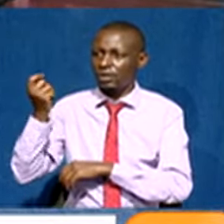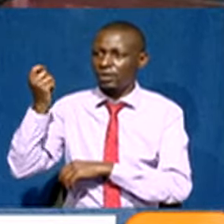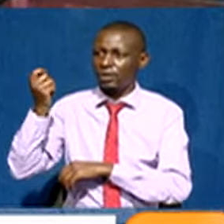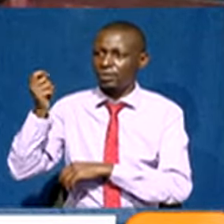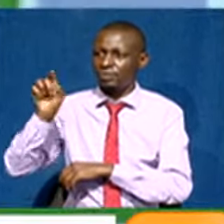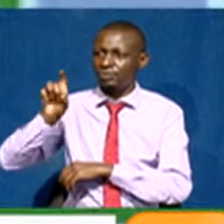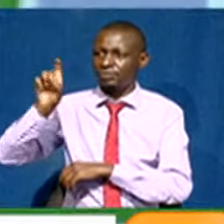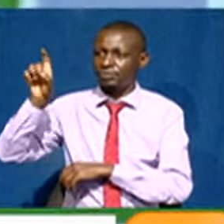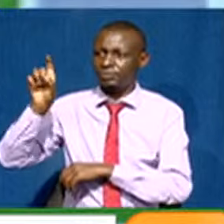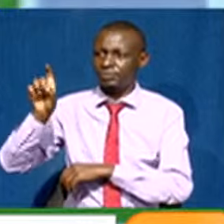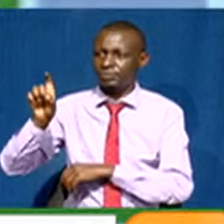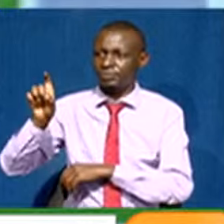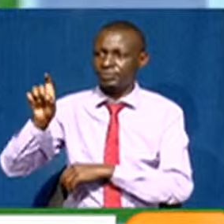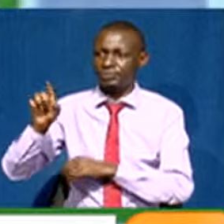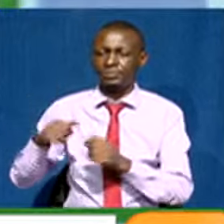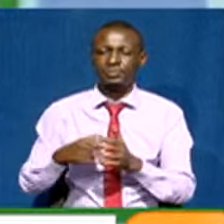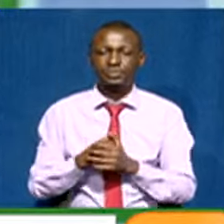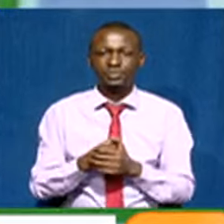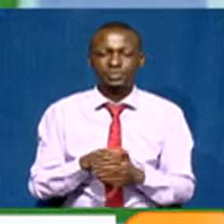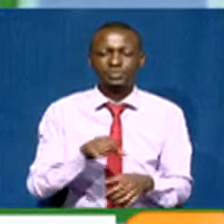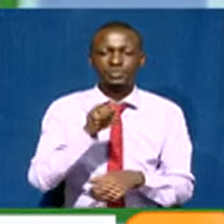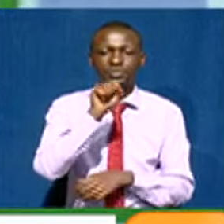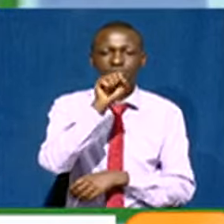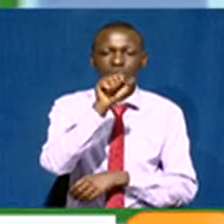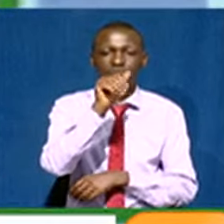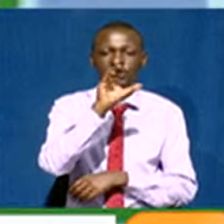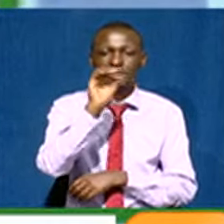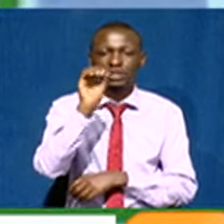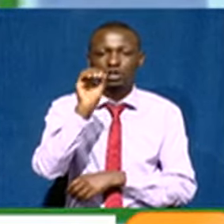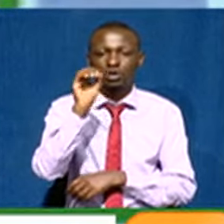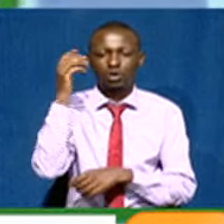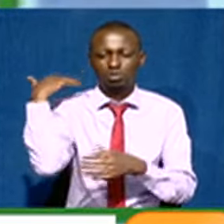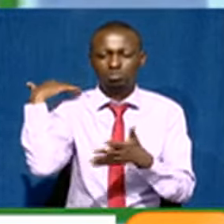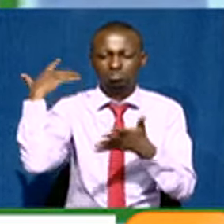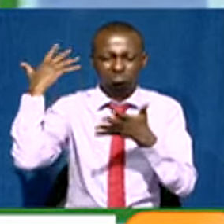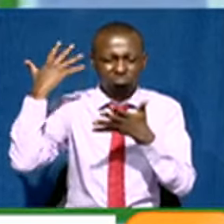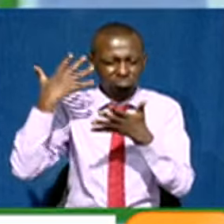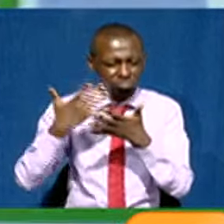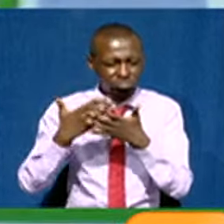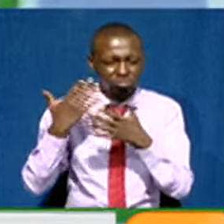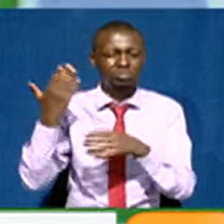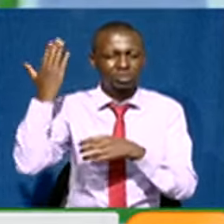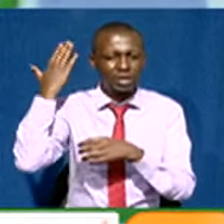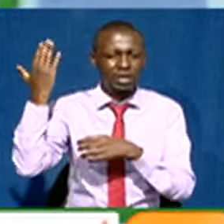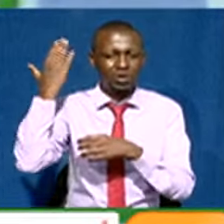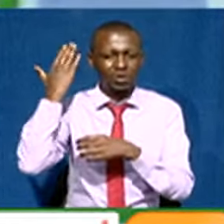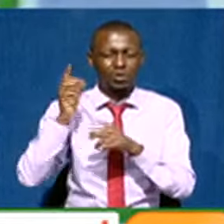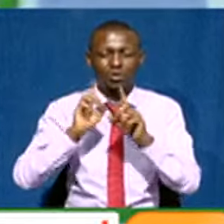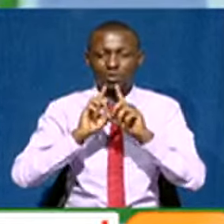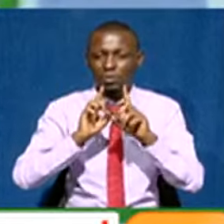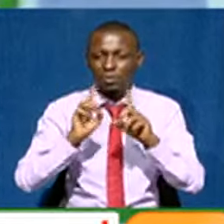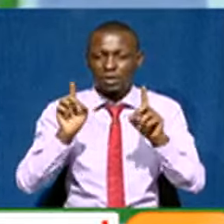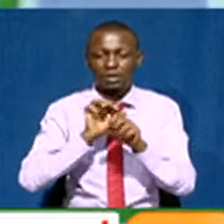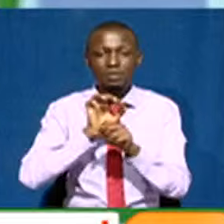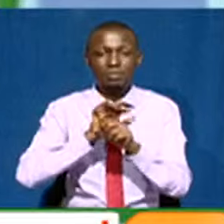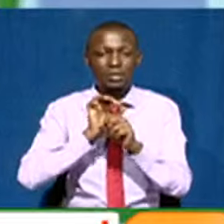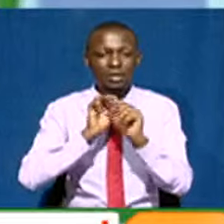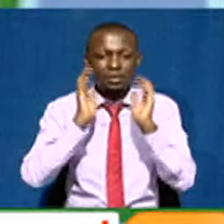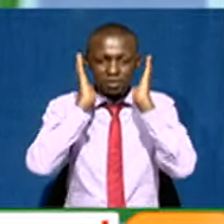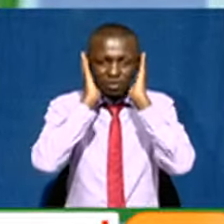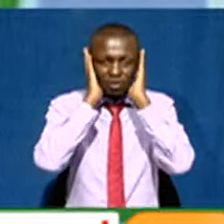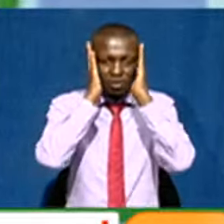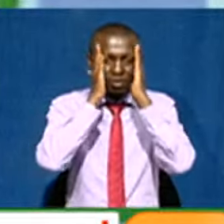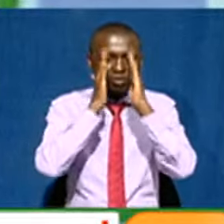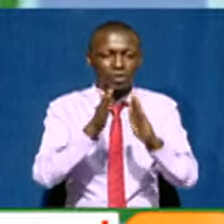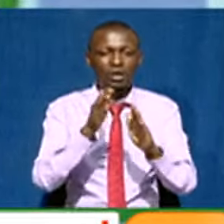would say that SACCOs have been there ever since, but I think a lot of focus has been given to some